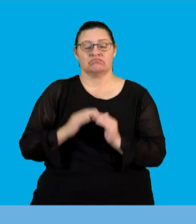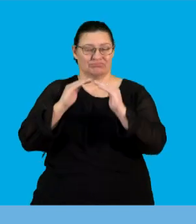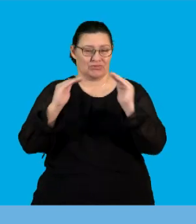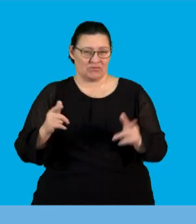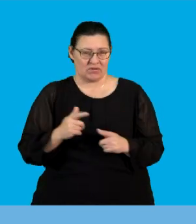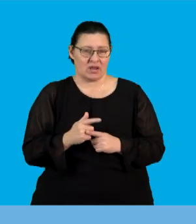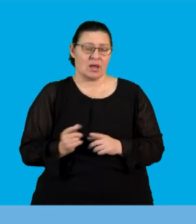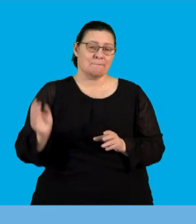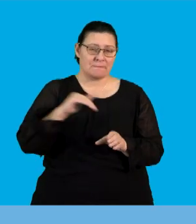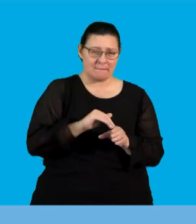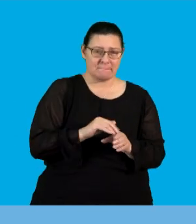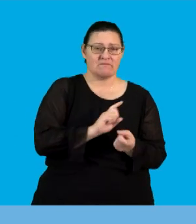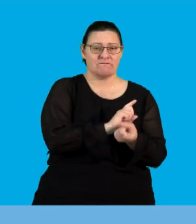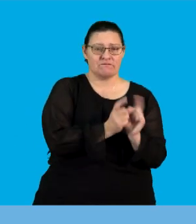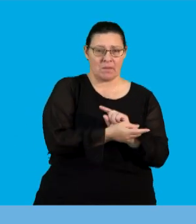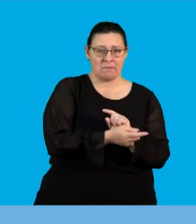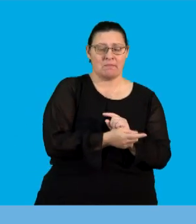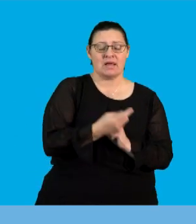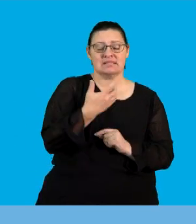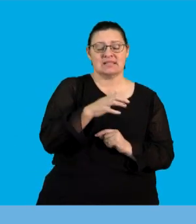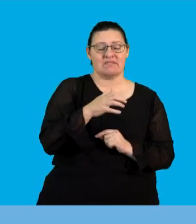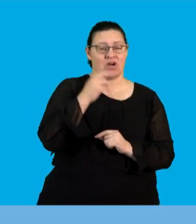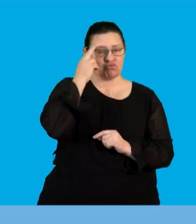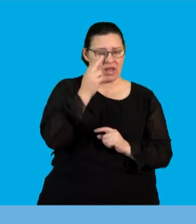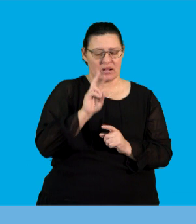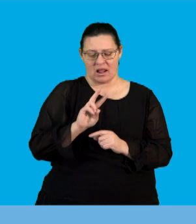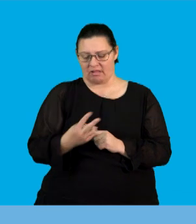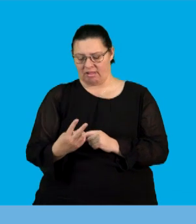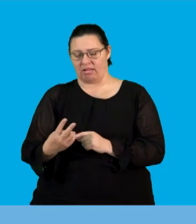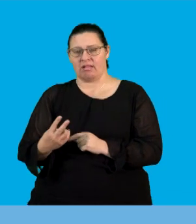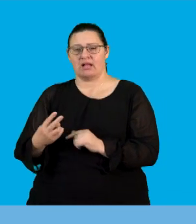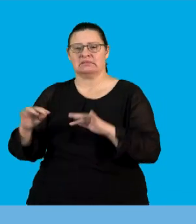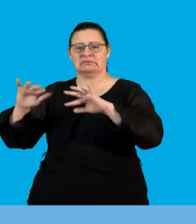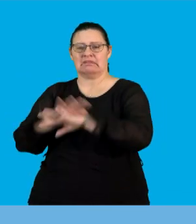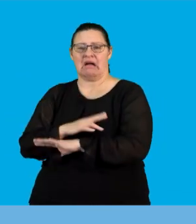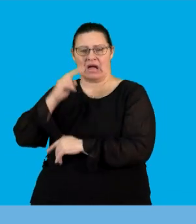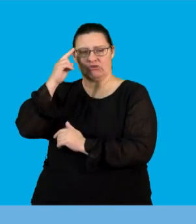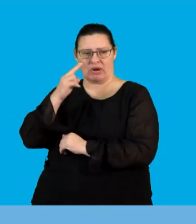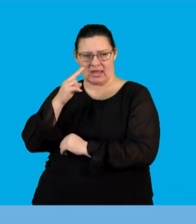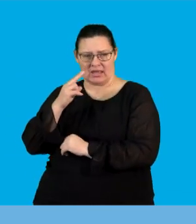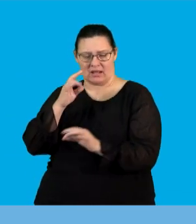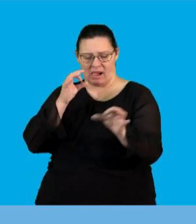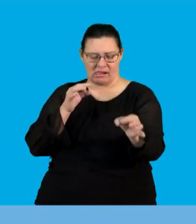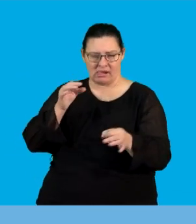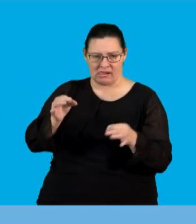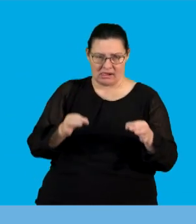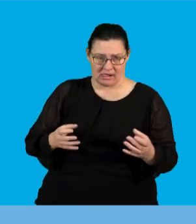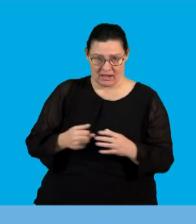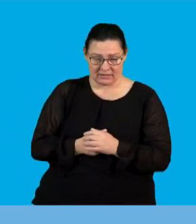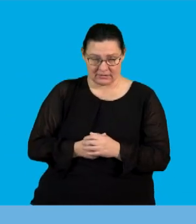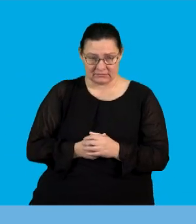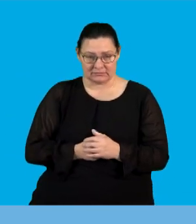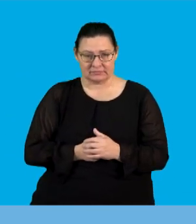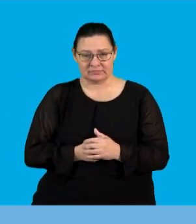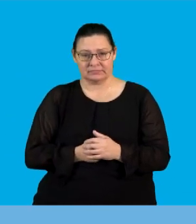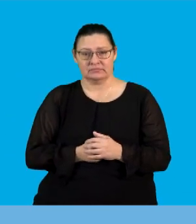acid lands, the zinc turns from silvery gray to dark gray. So where the acid lands, the zinc there will